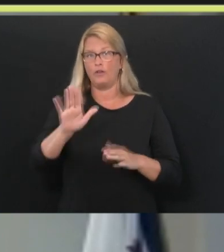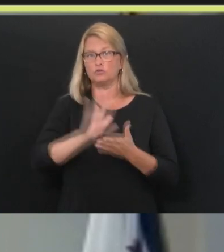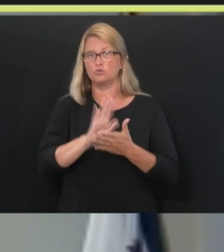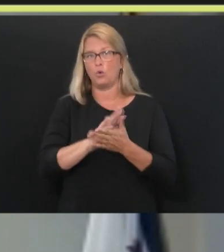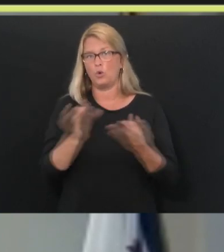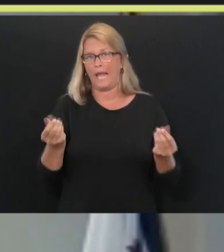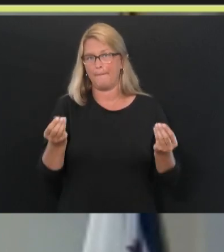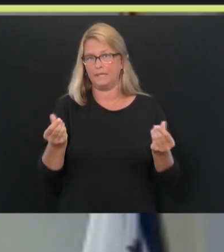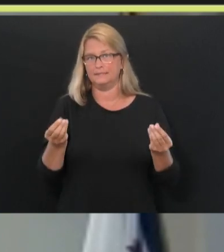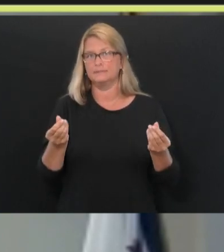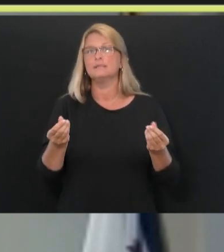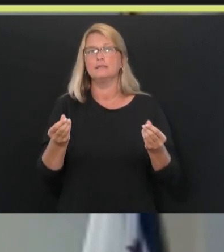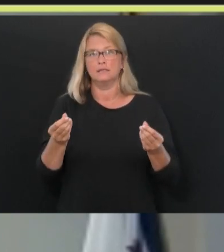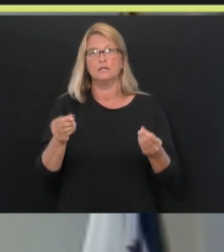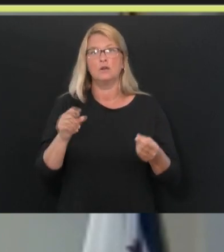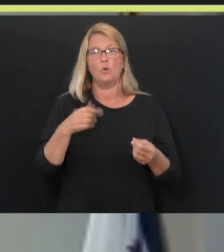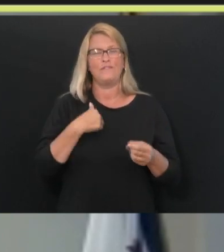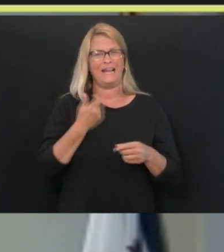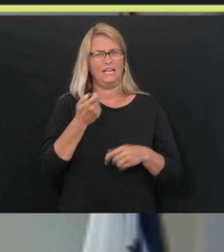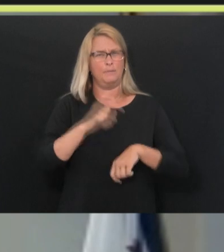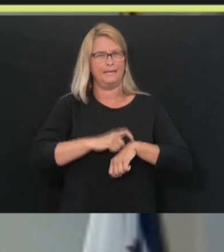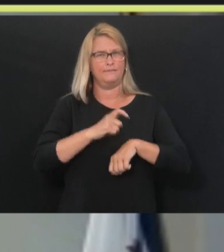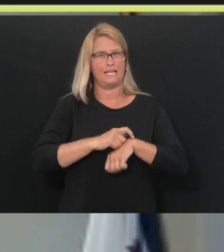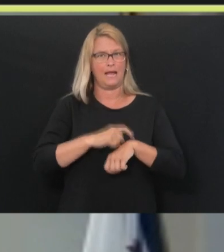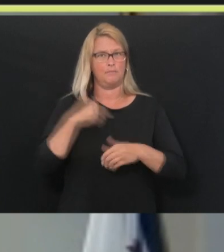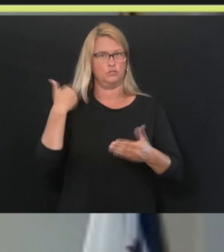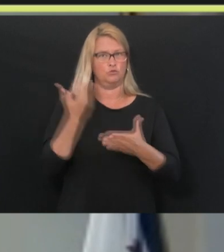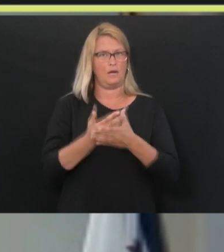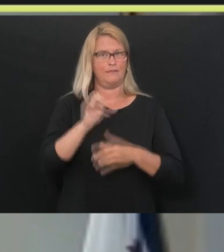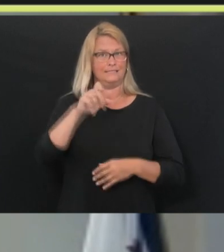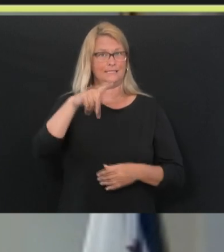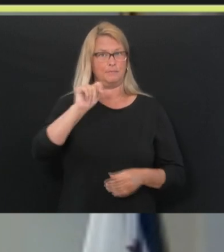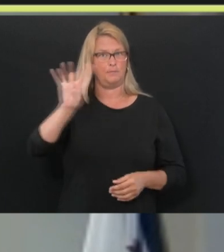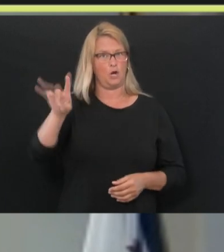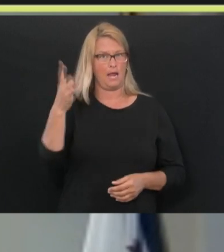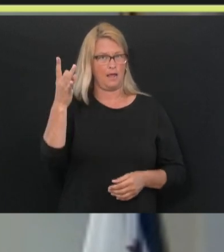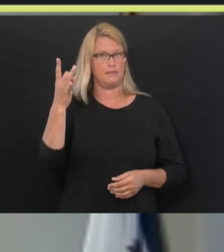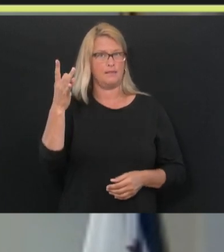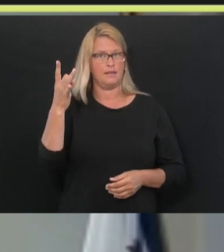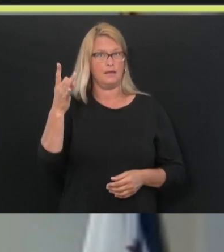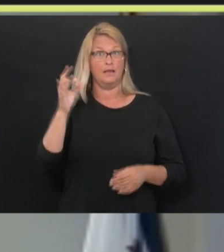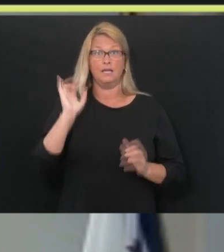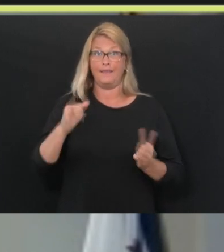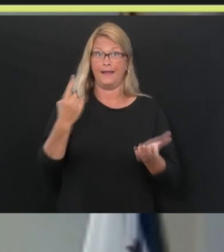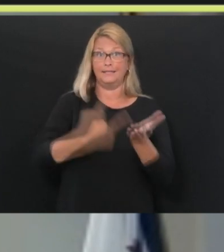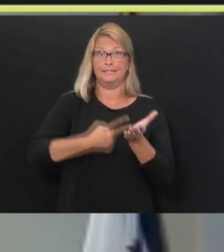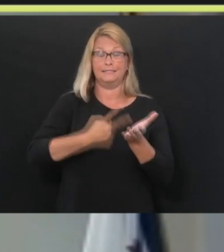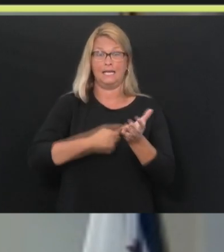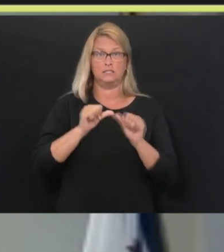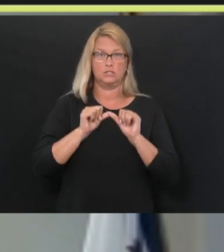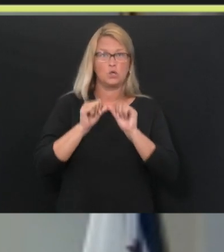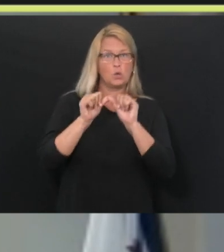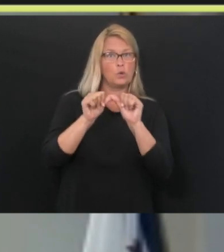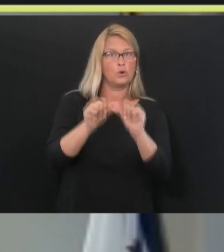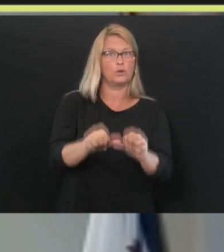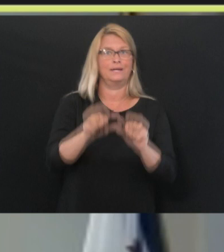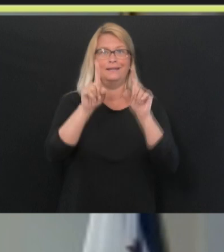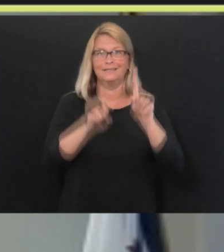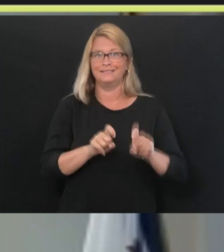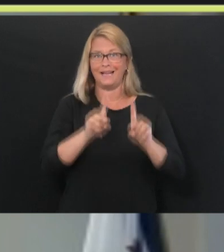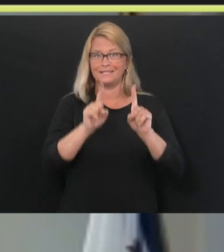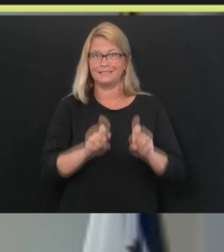a little bit of time here with regard to the September 8th date, so that discussion is ongoing. We're looking at testing